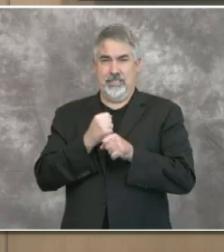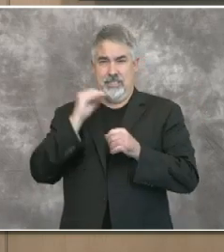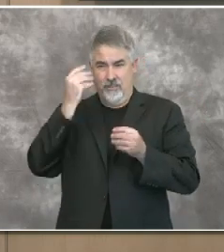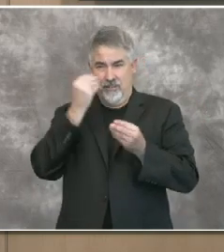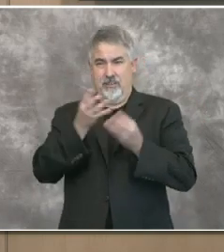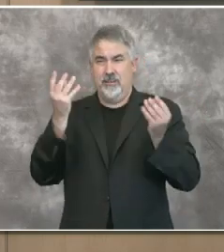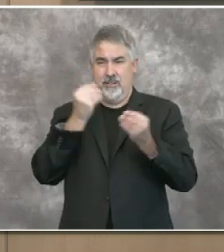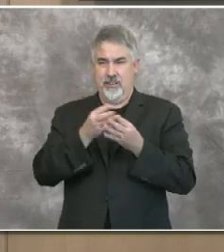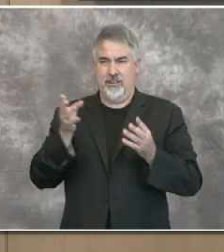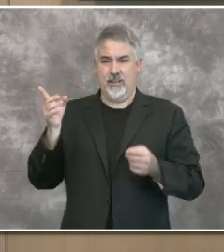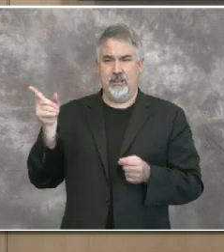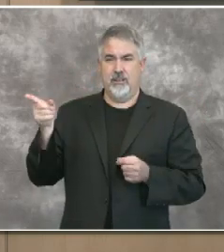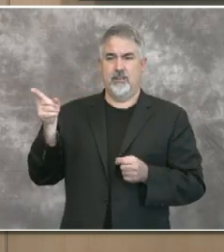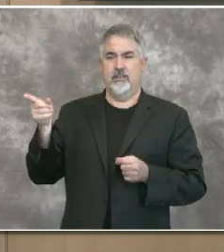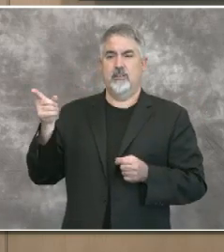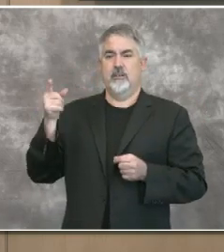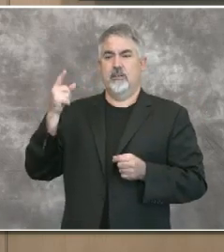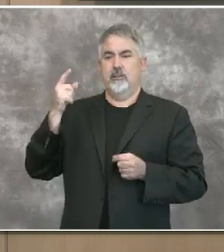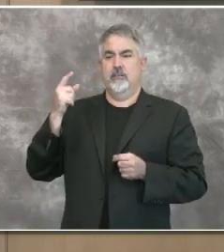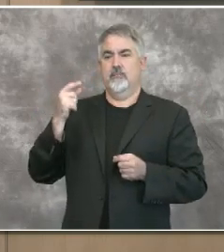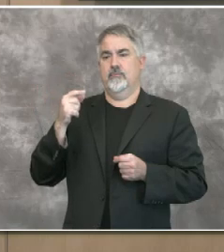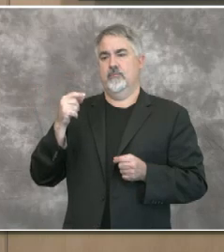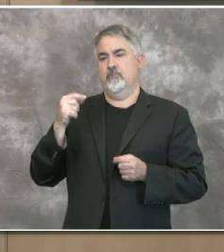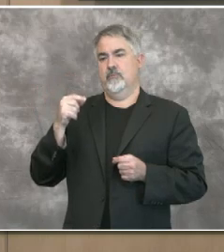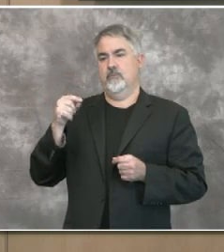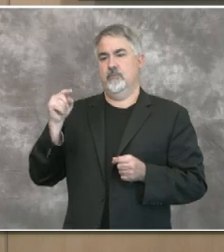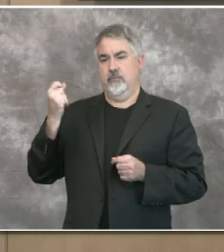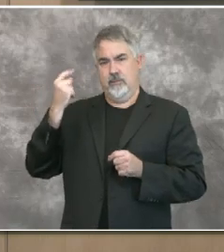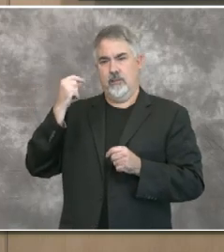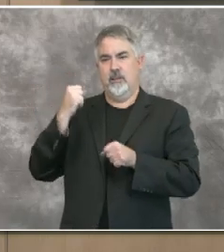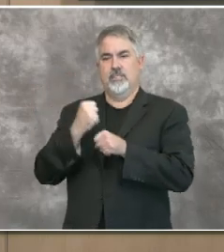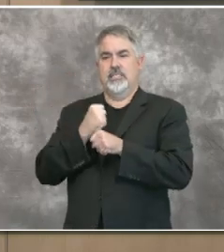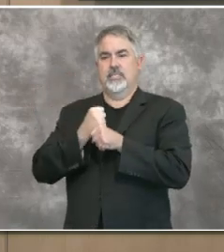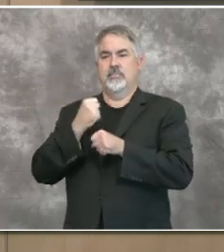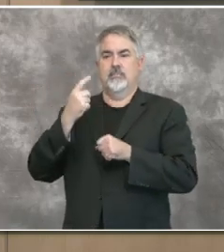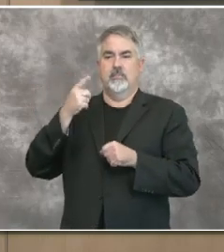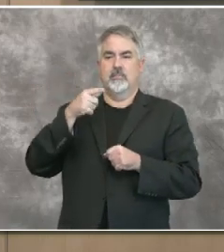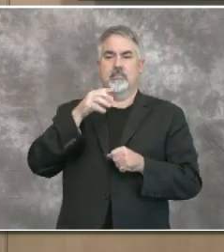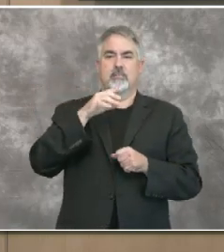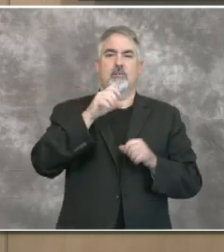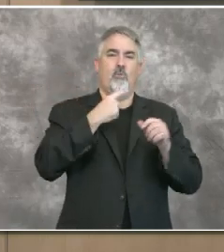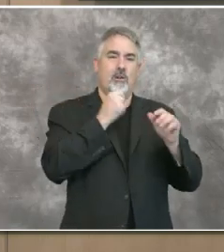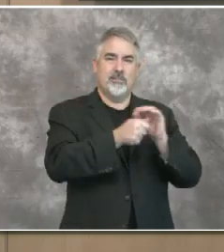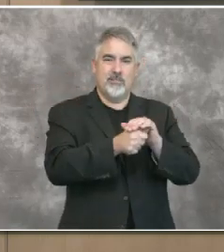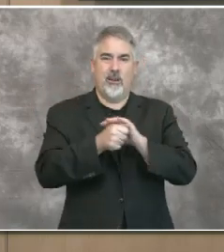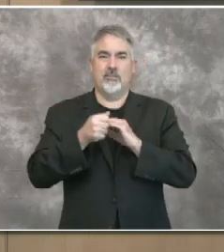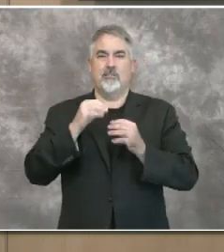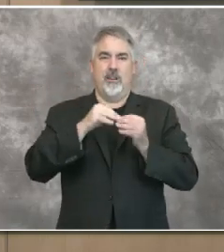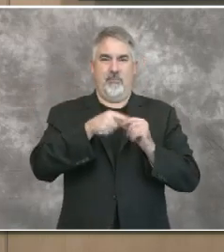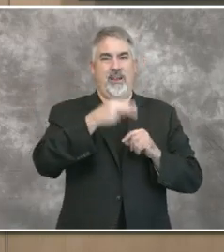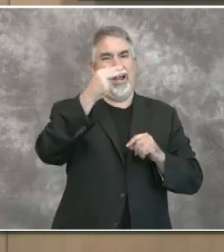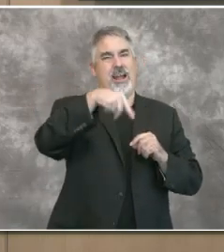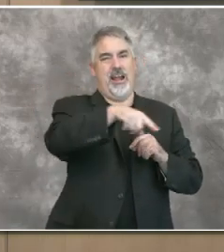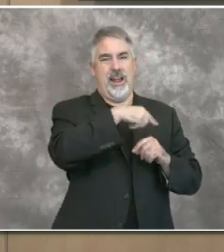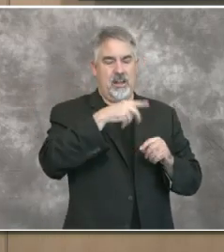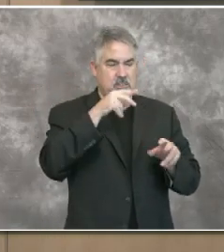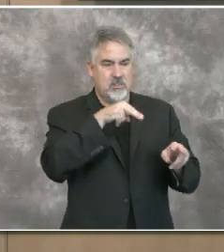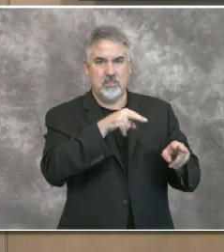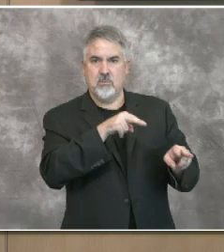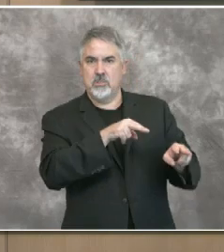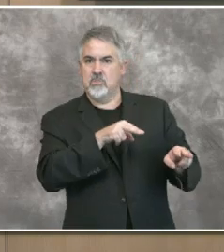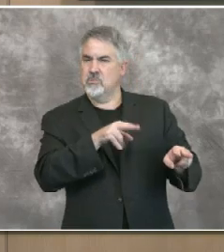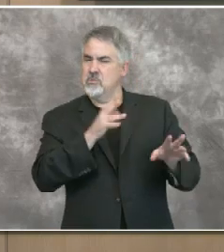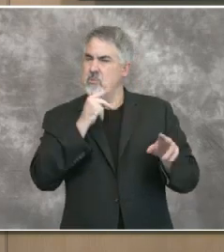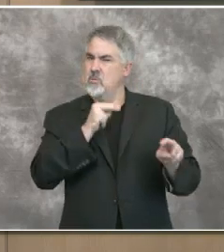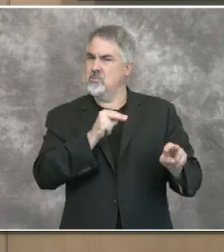community. And in those specific outbreaks, we don't have a specific individual that we